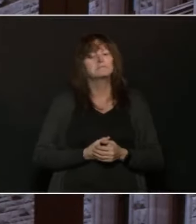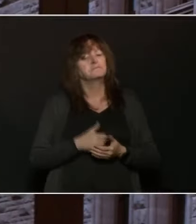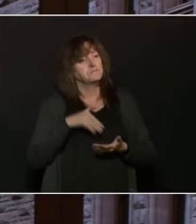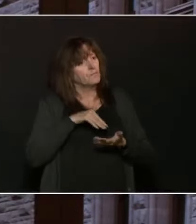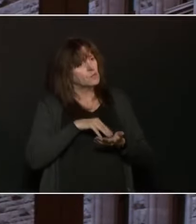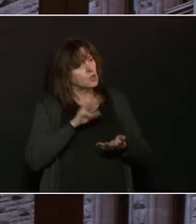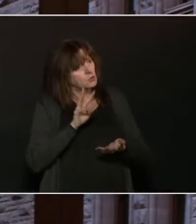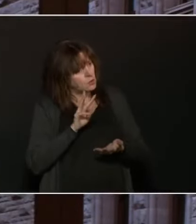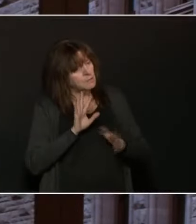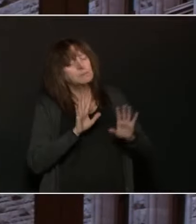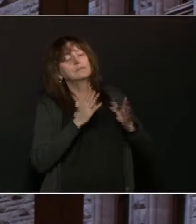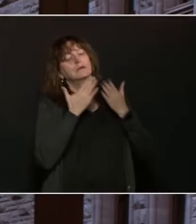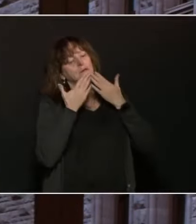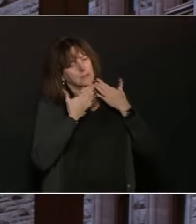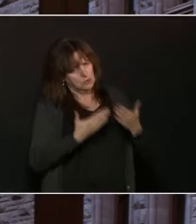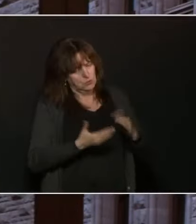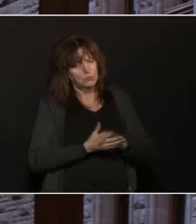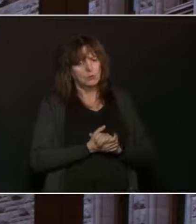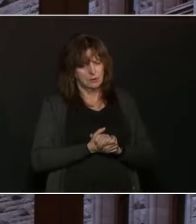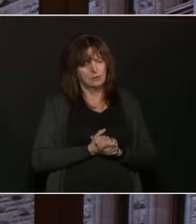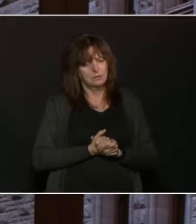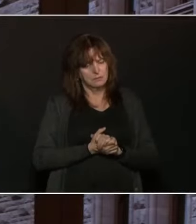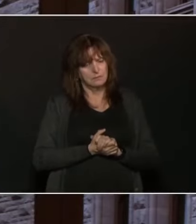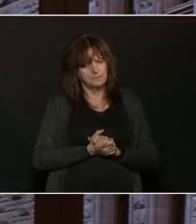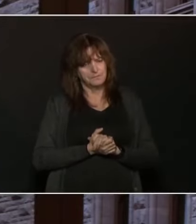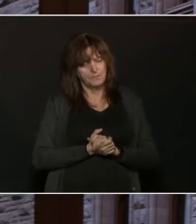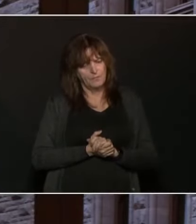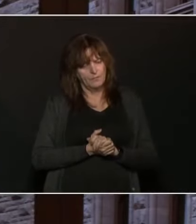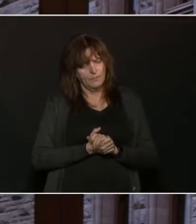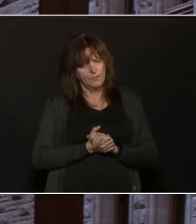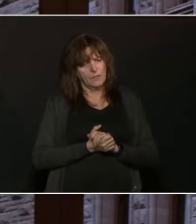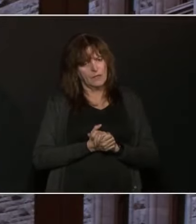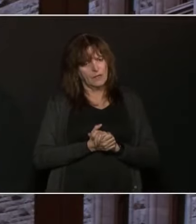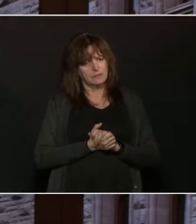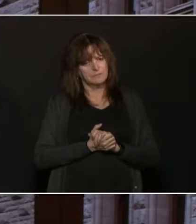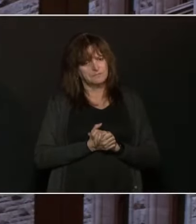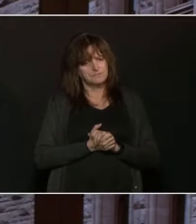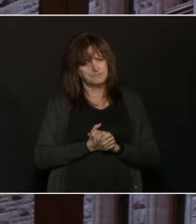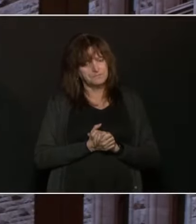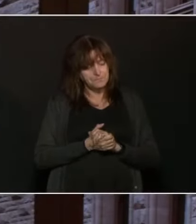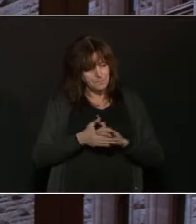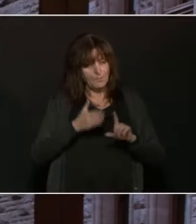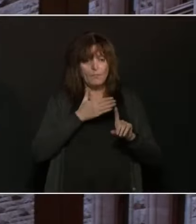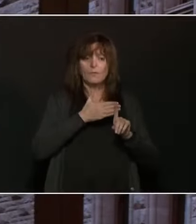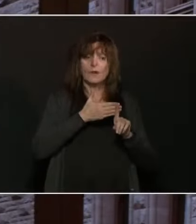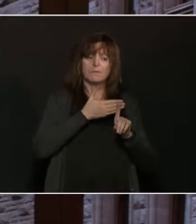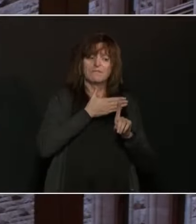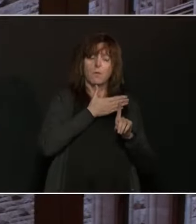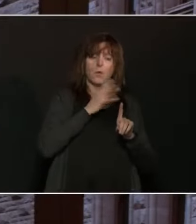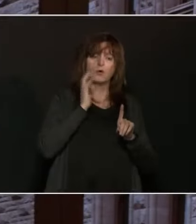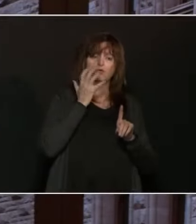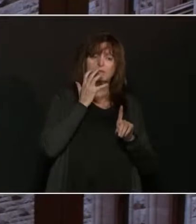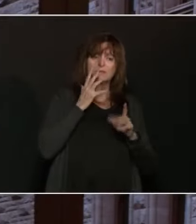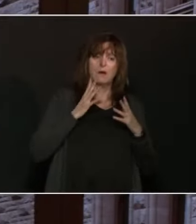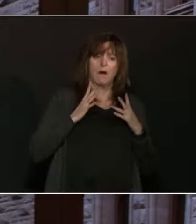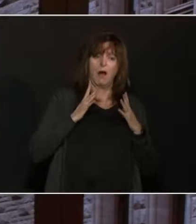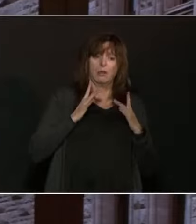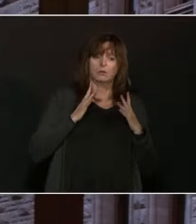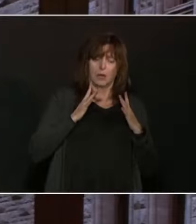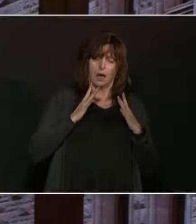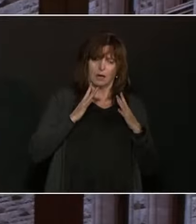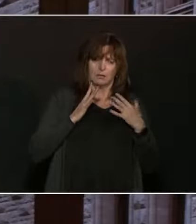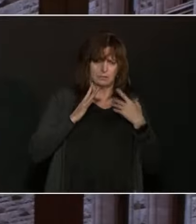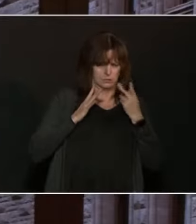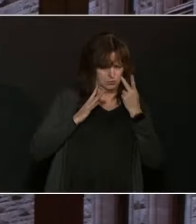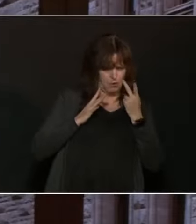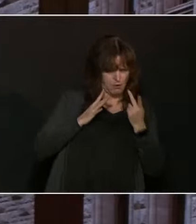we were seen before the Christmas break, we already saw the rates going up with the number of